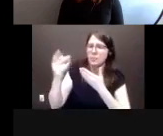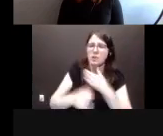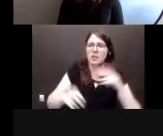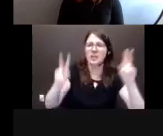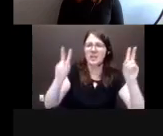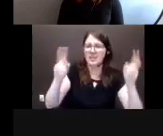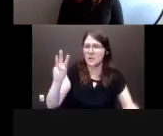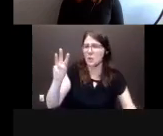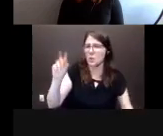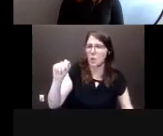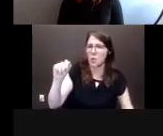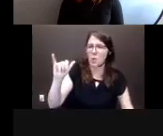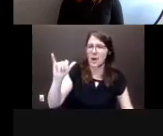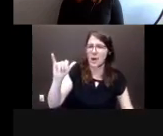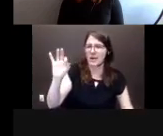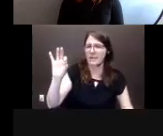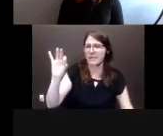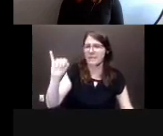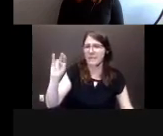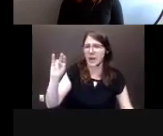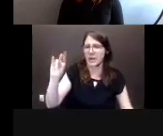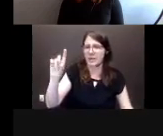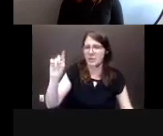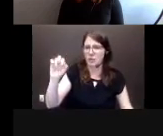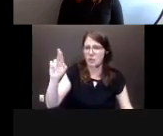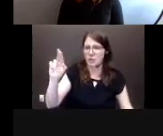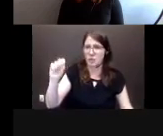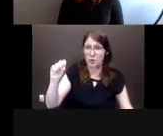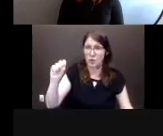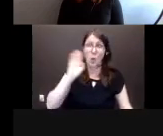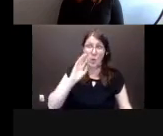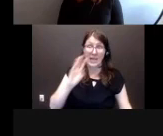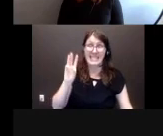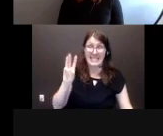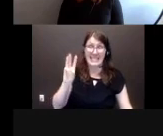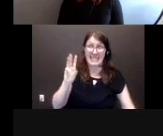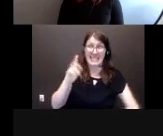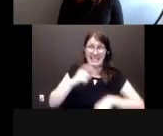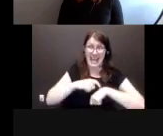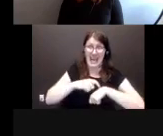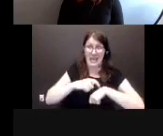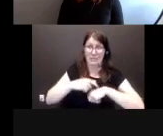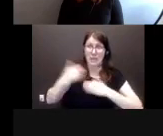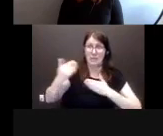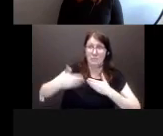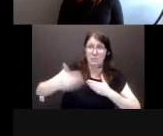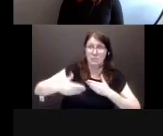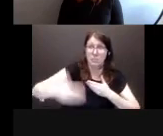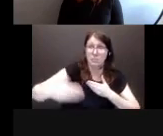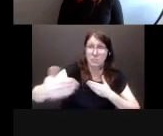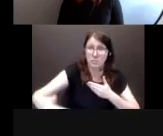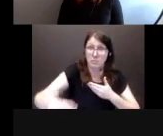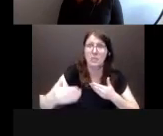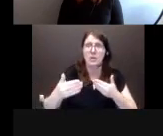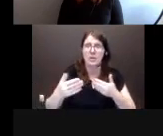We're going to do some sessions, so 6 sessions. That's what makes it hard, the timing of it, because it's in the summer. But if you have, lots